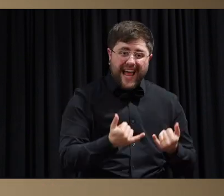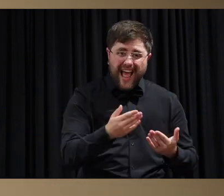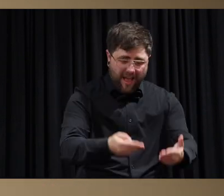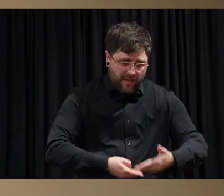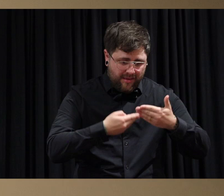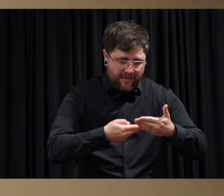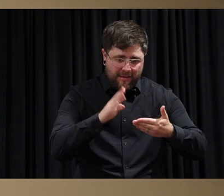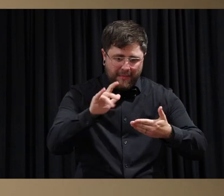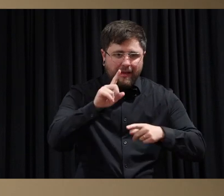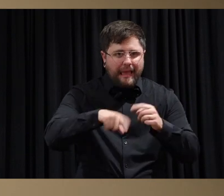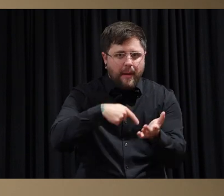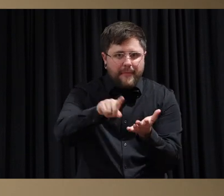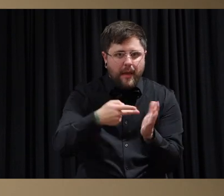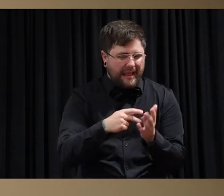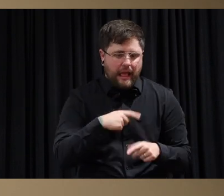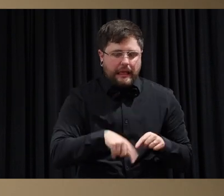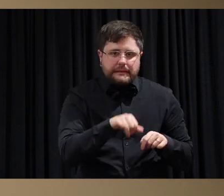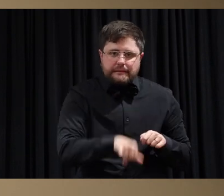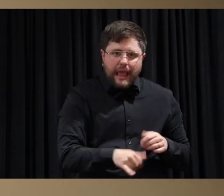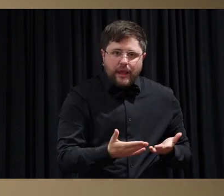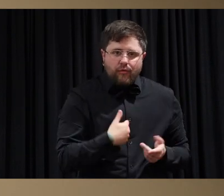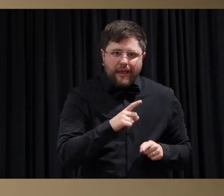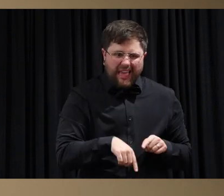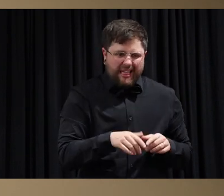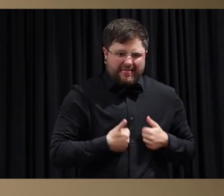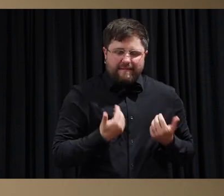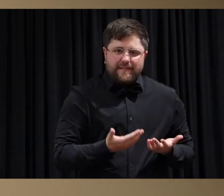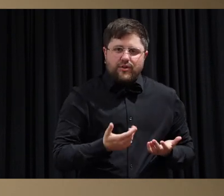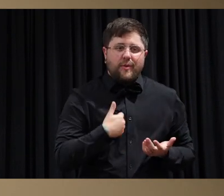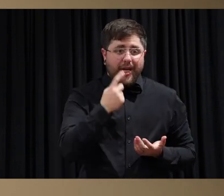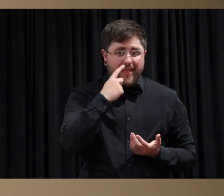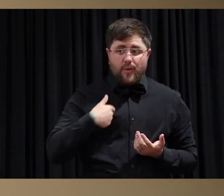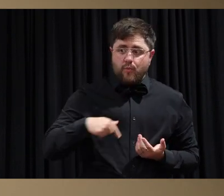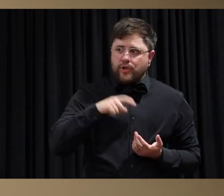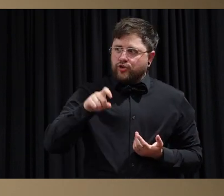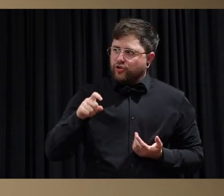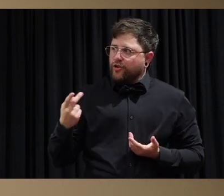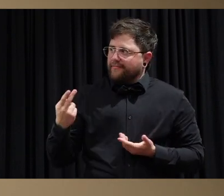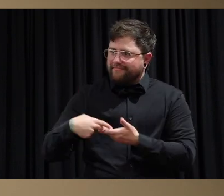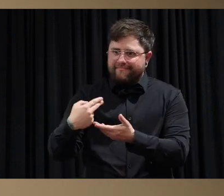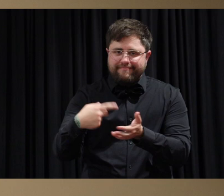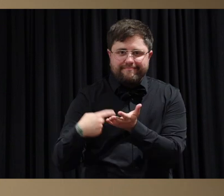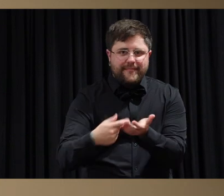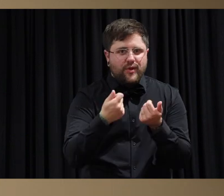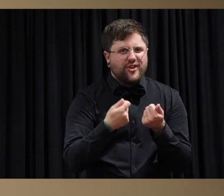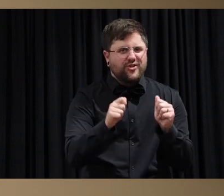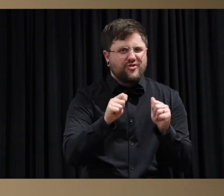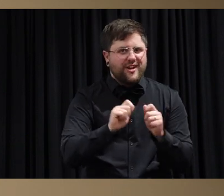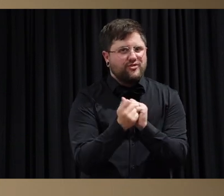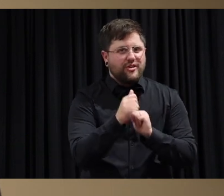mm-hmm. and you can't stay there. Mm-hmm. So I think we should all join together and try to slow that down. I